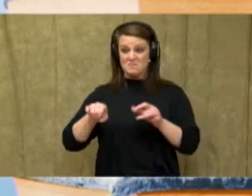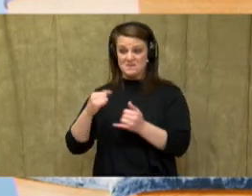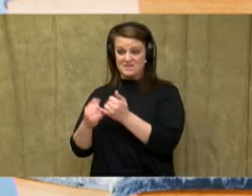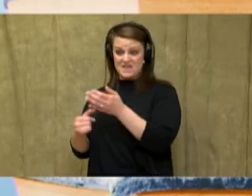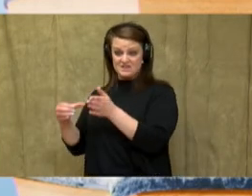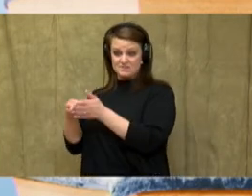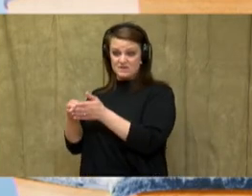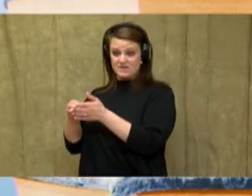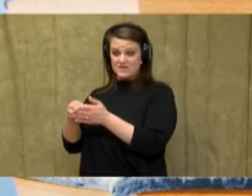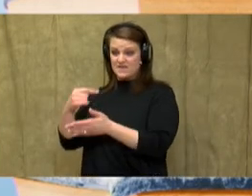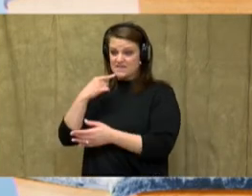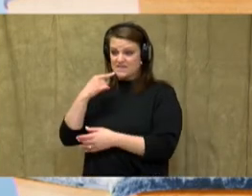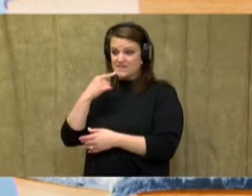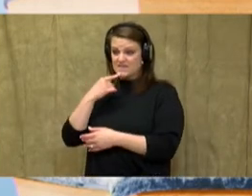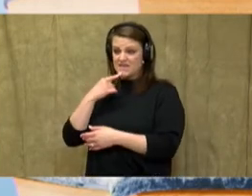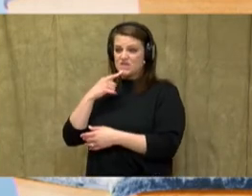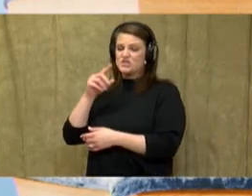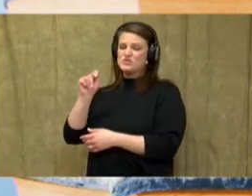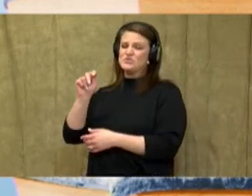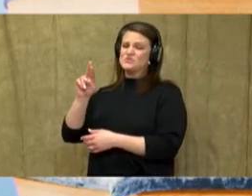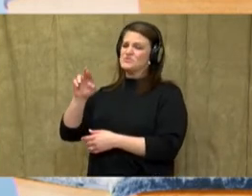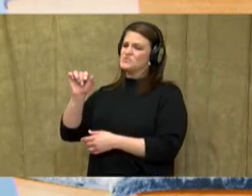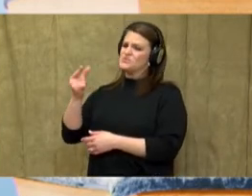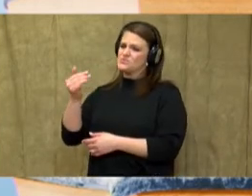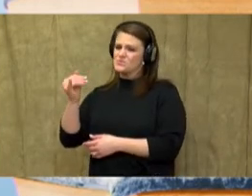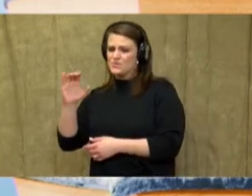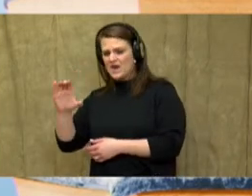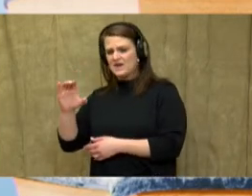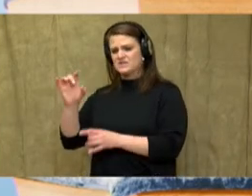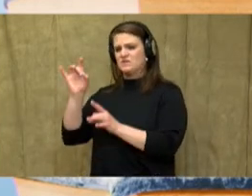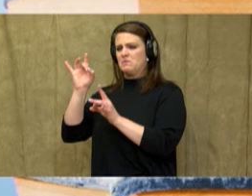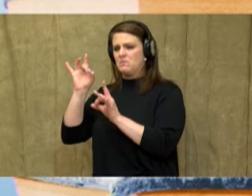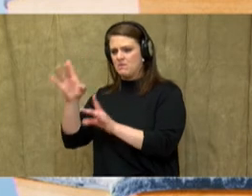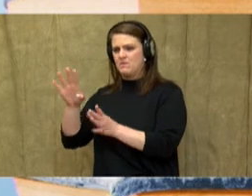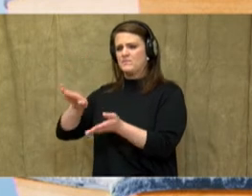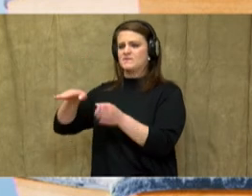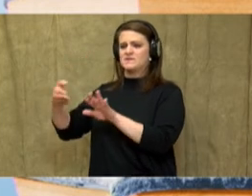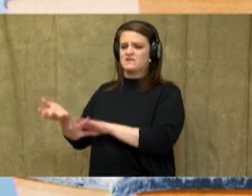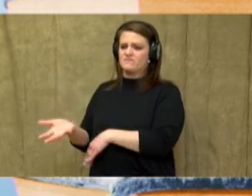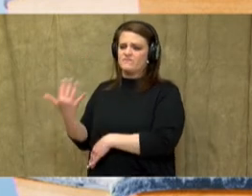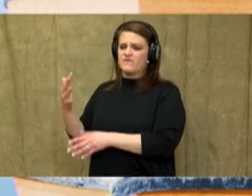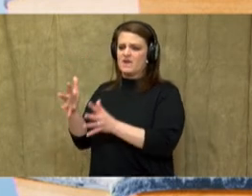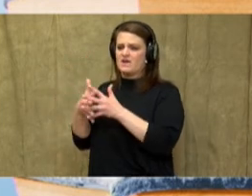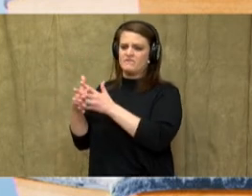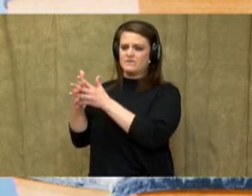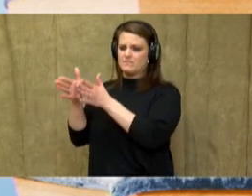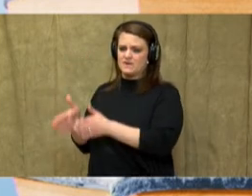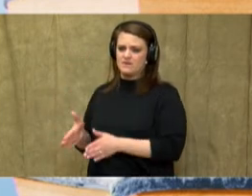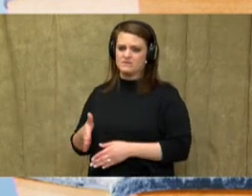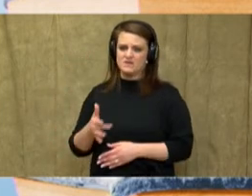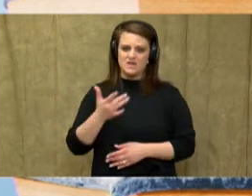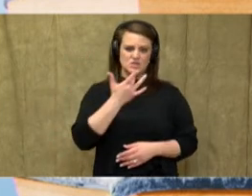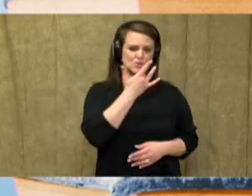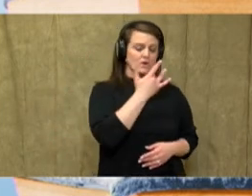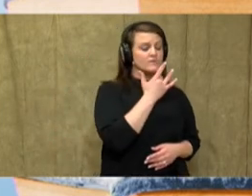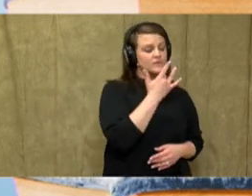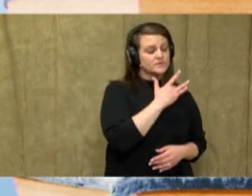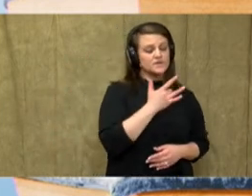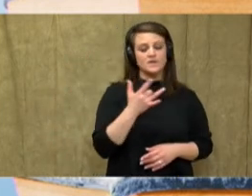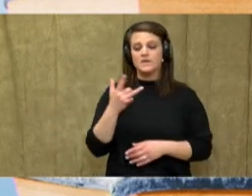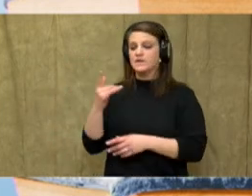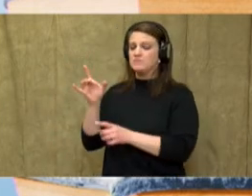one, it says that the tragic deaths of these five Americans. Unfortunate and